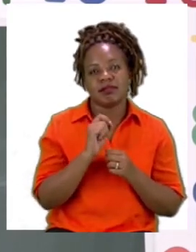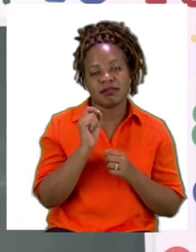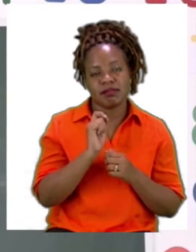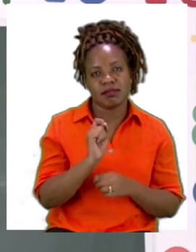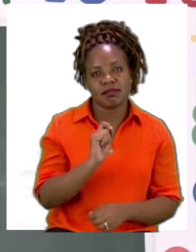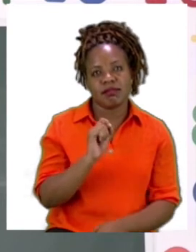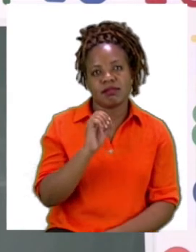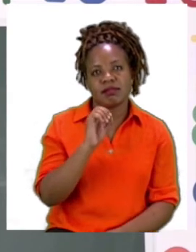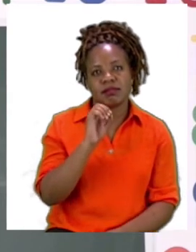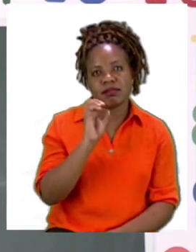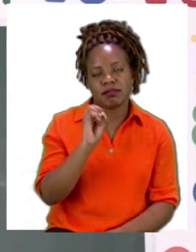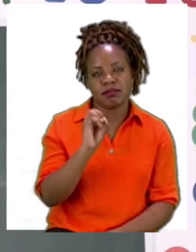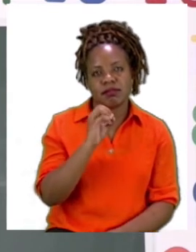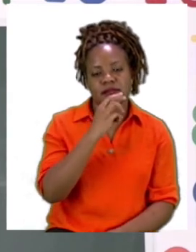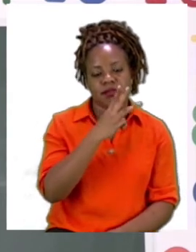it is 30.